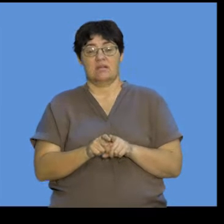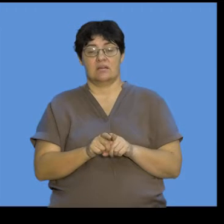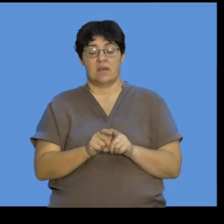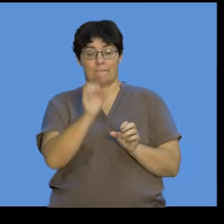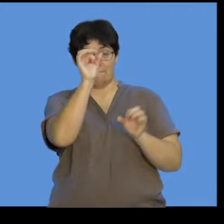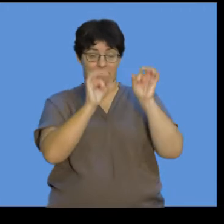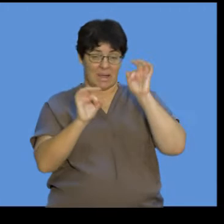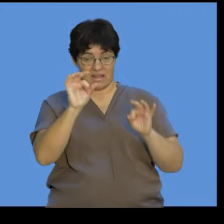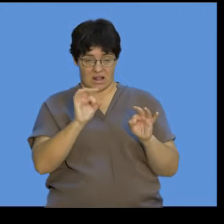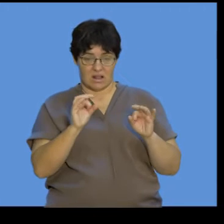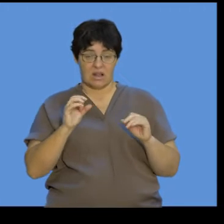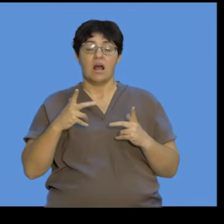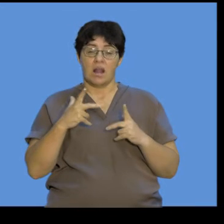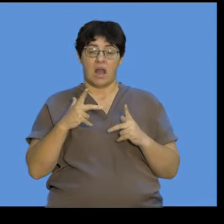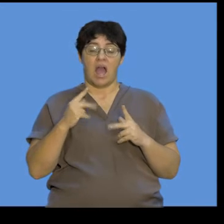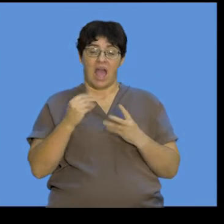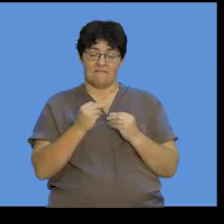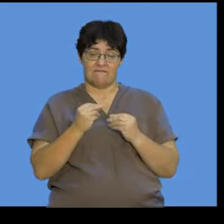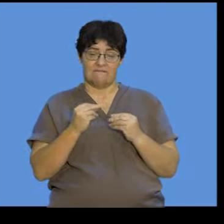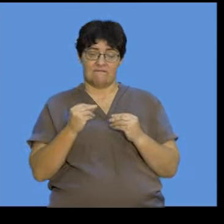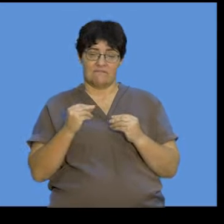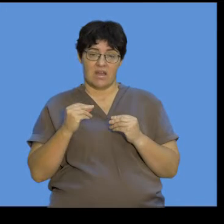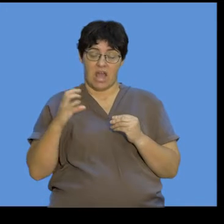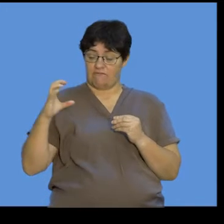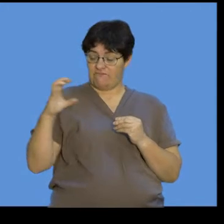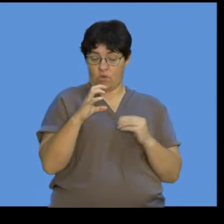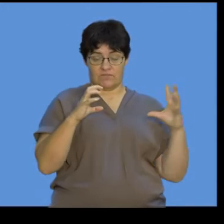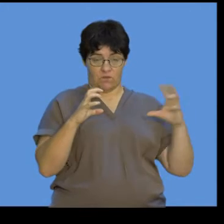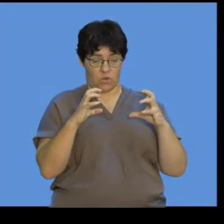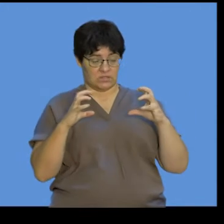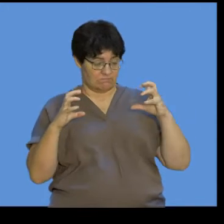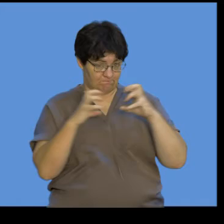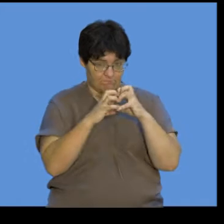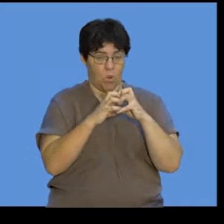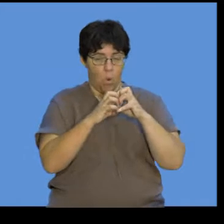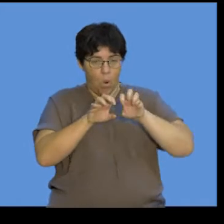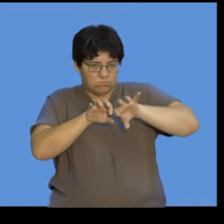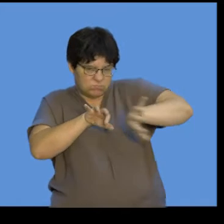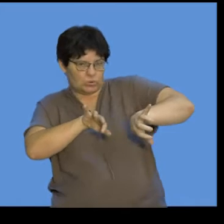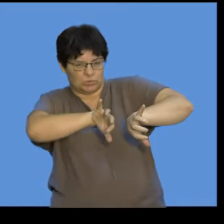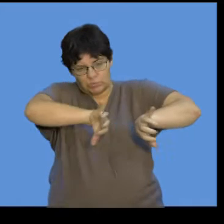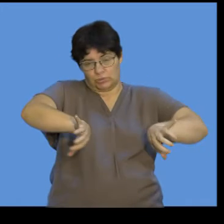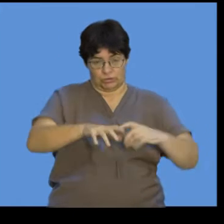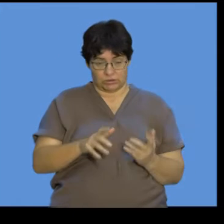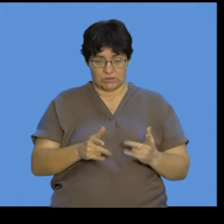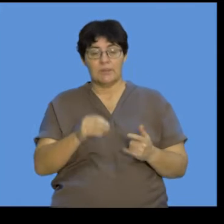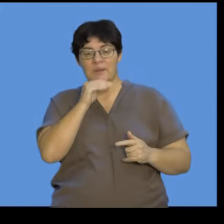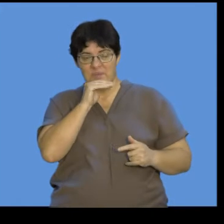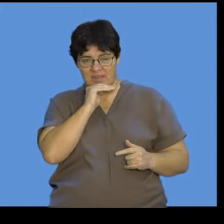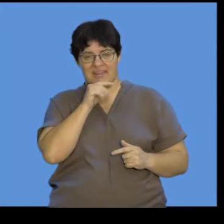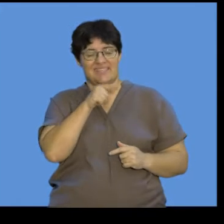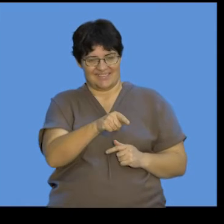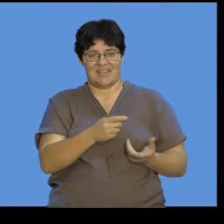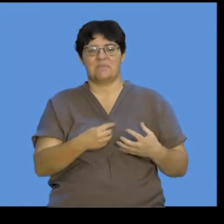either attraction or repulsion, as the ones that allow us to have a certain form